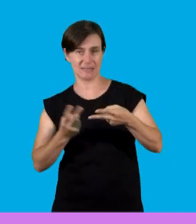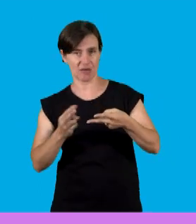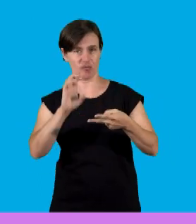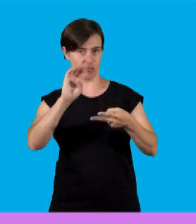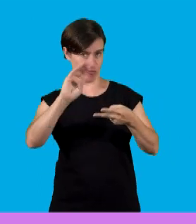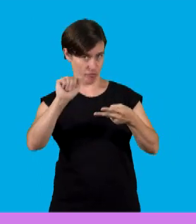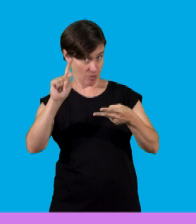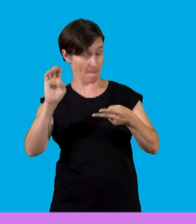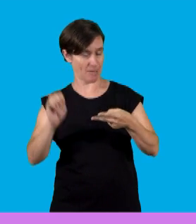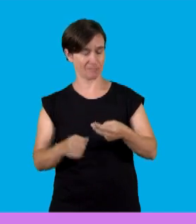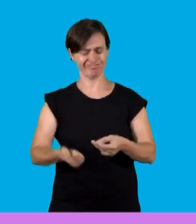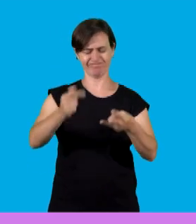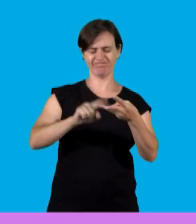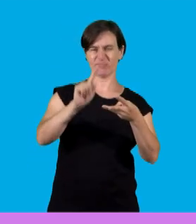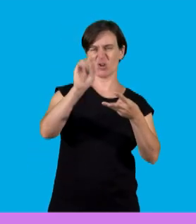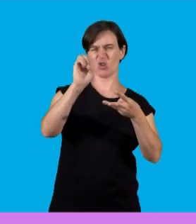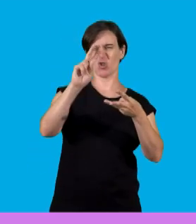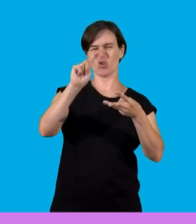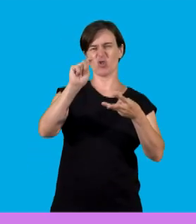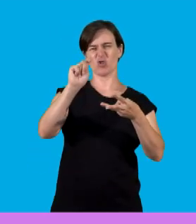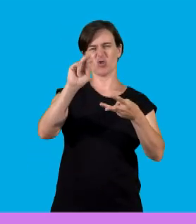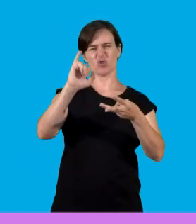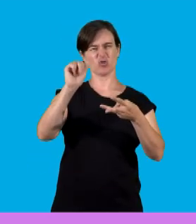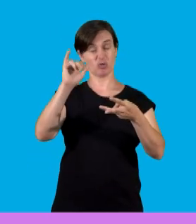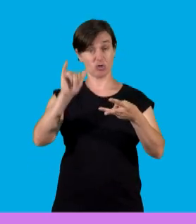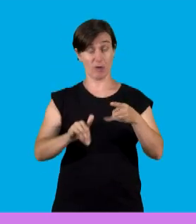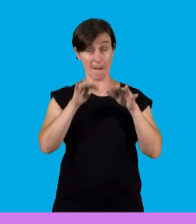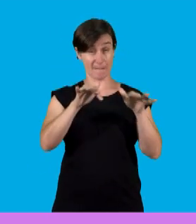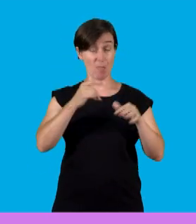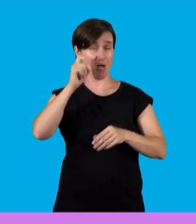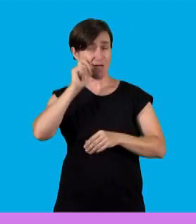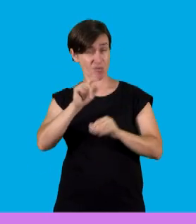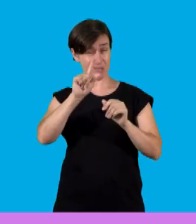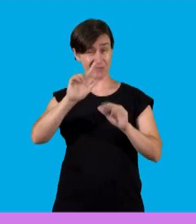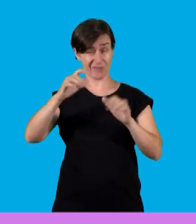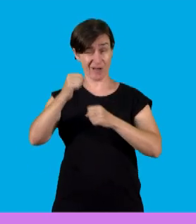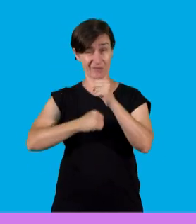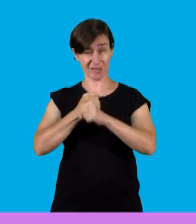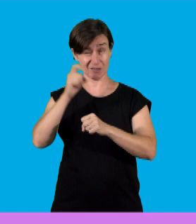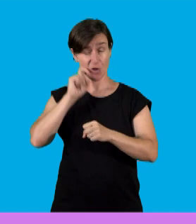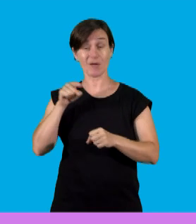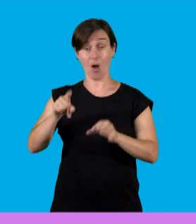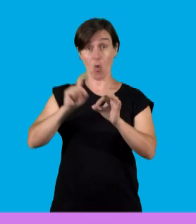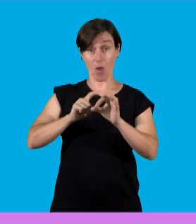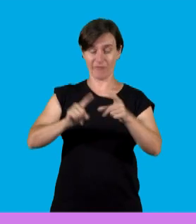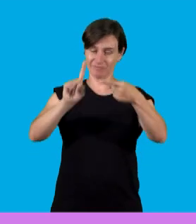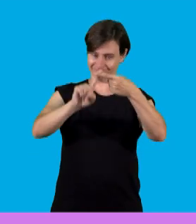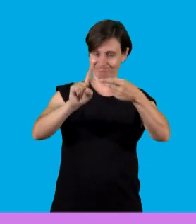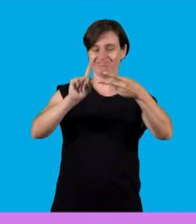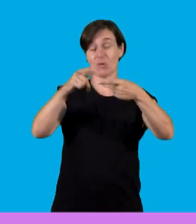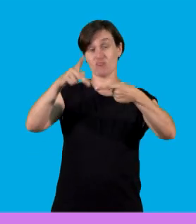your secondary rebate. And then we have individuals older than 75 years old. They qualify for your